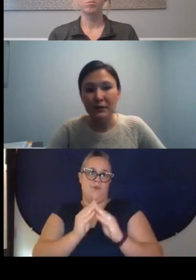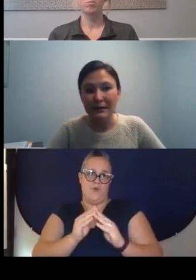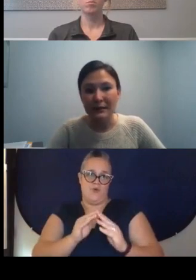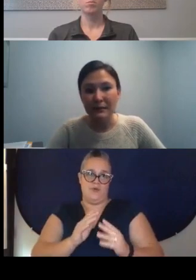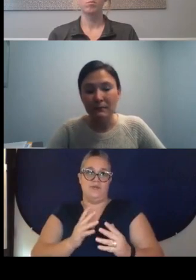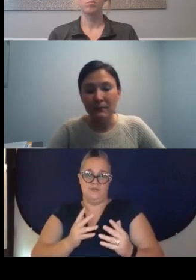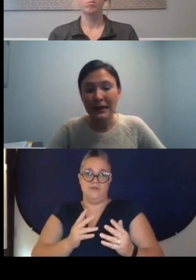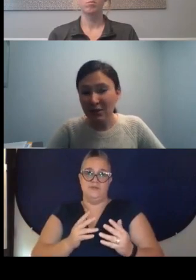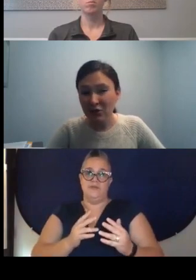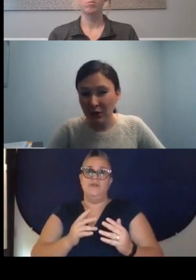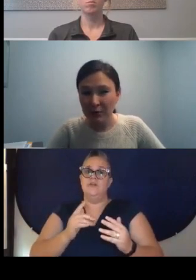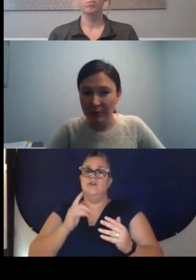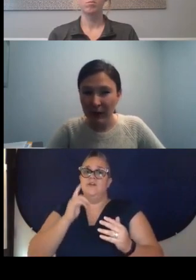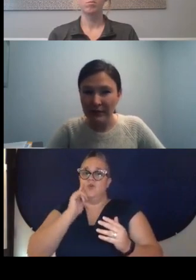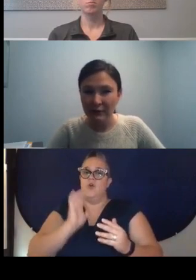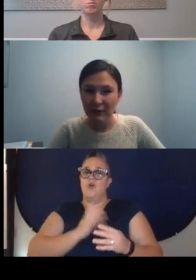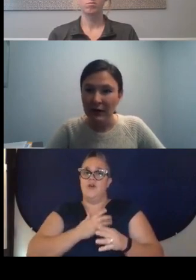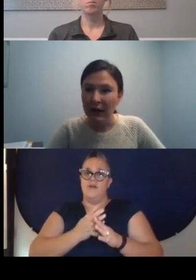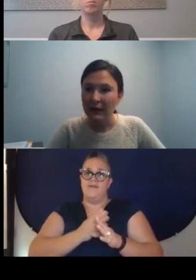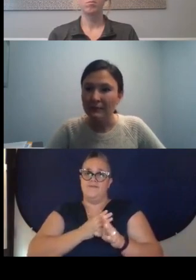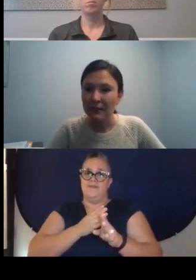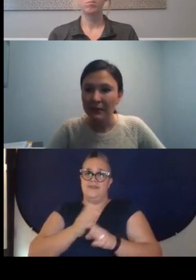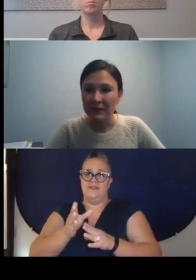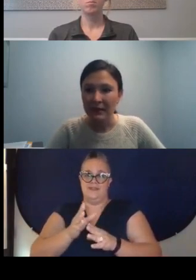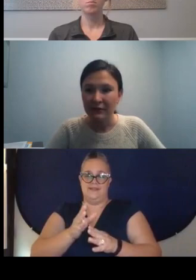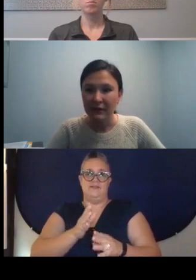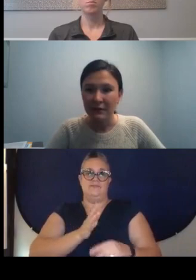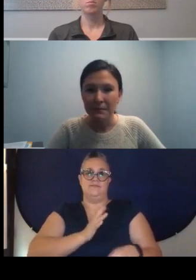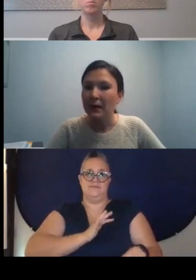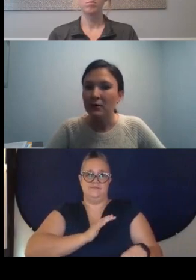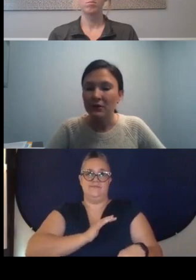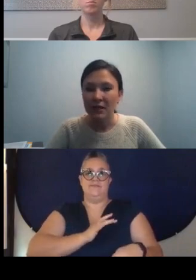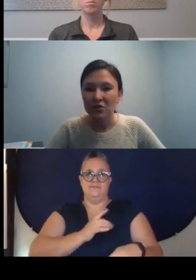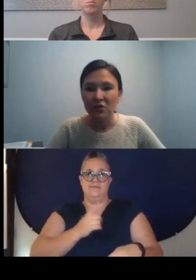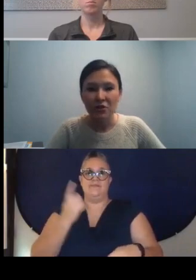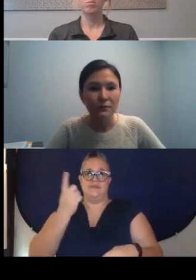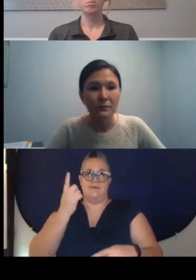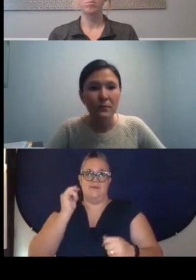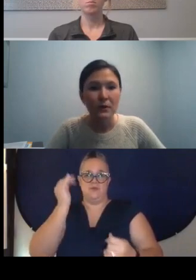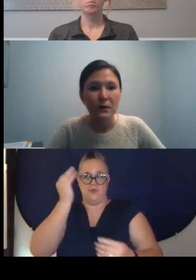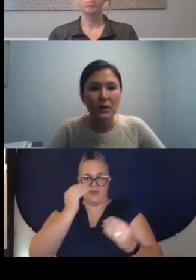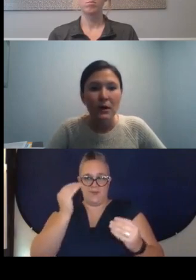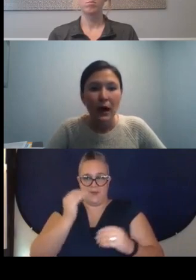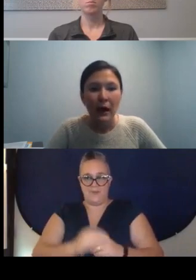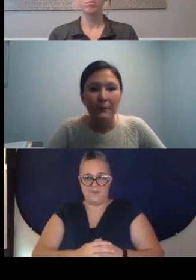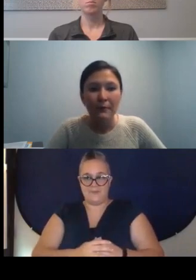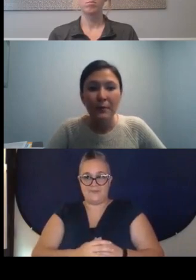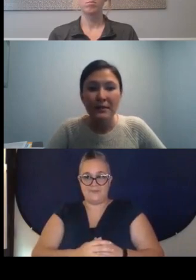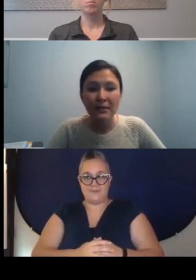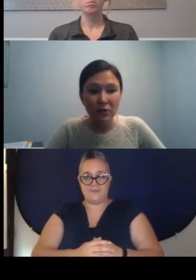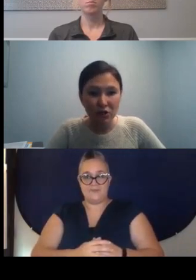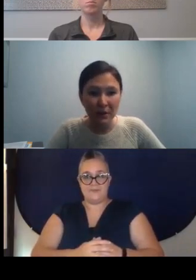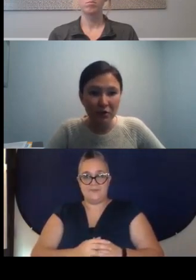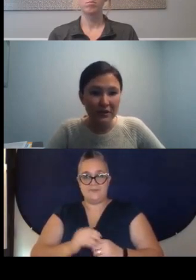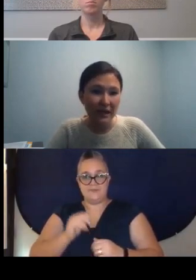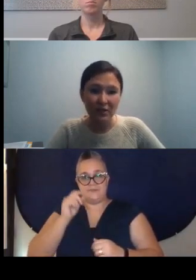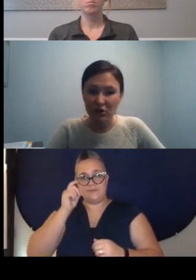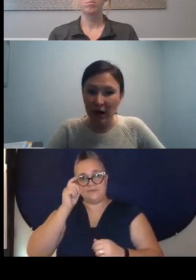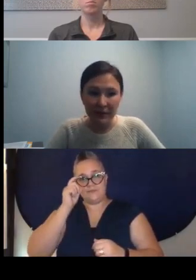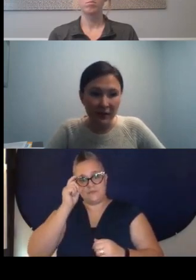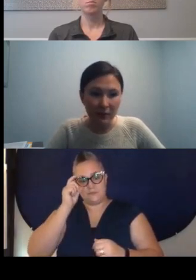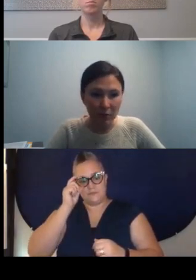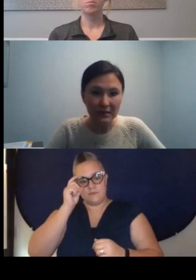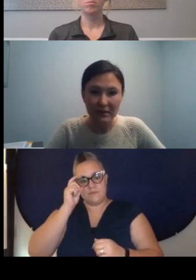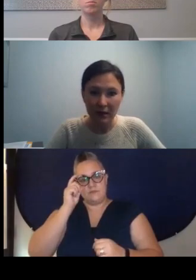from a material handling industry perspective, something to definitely pay close attention to. From a dealership, just